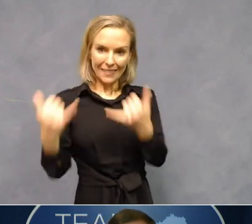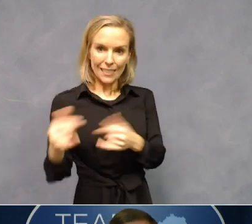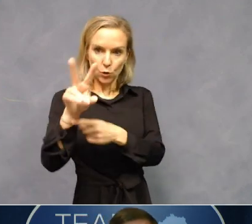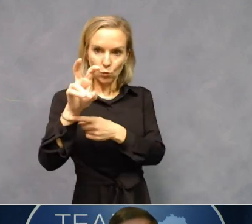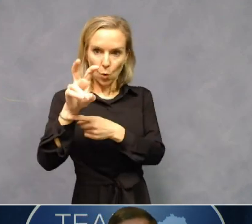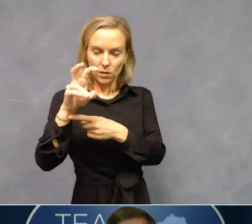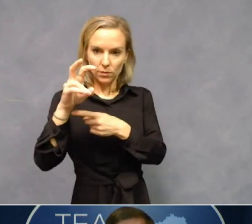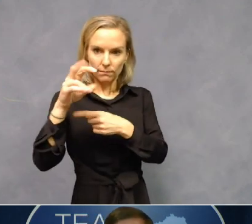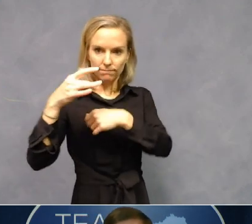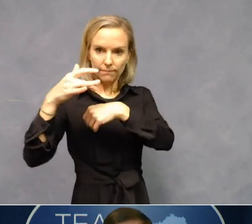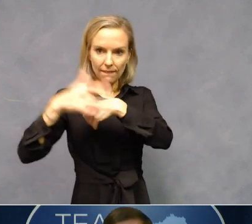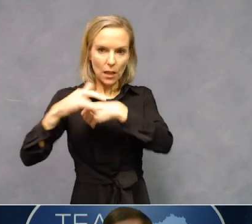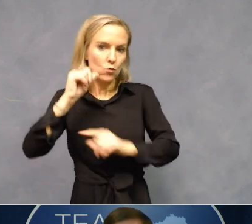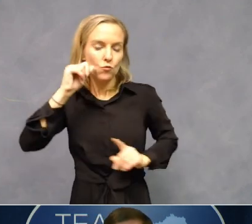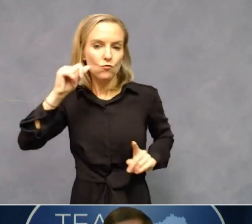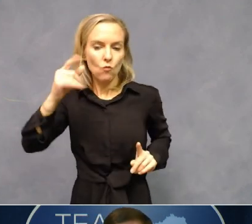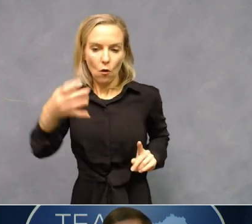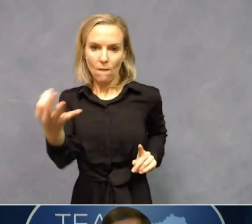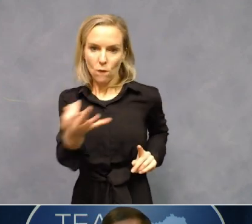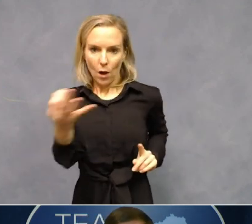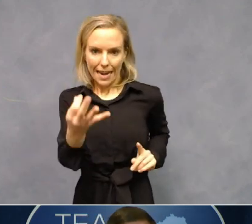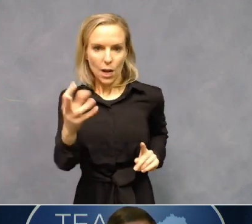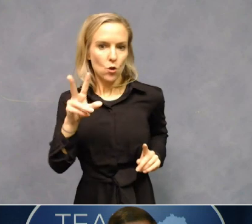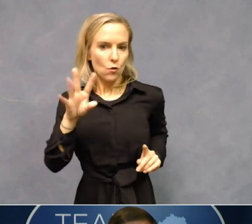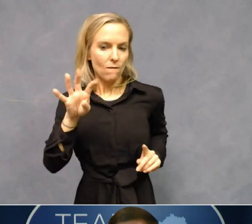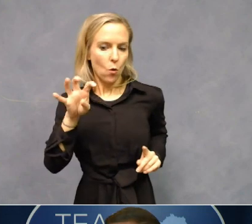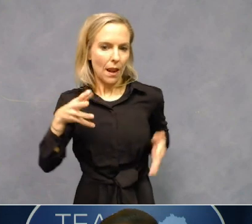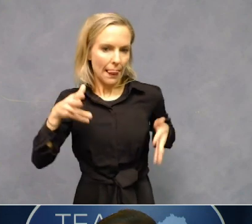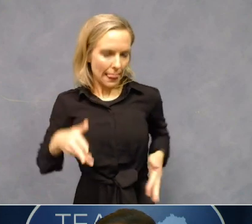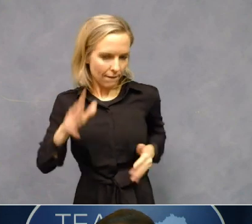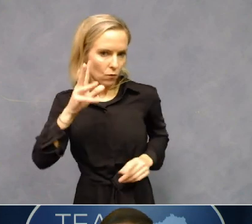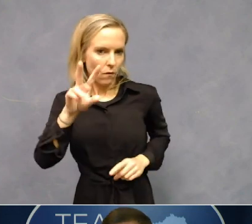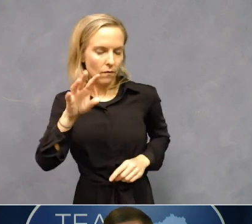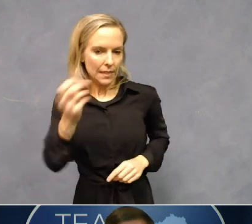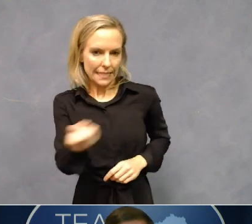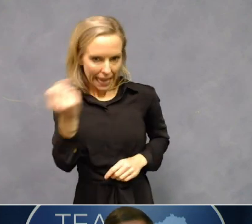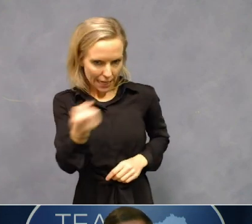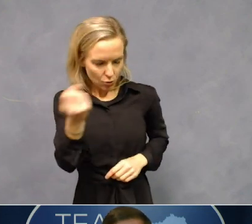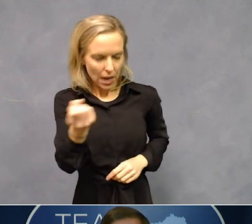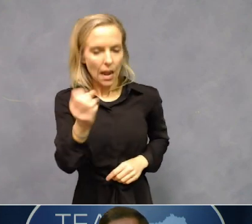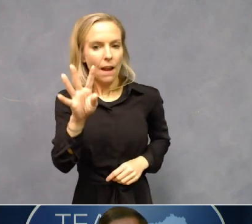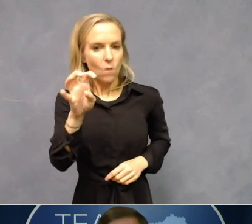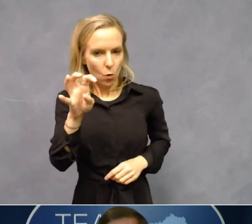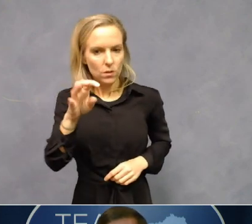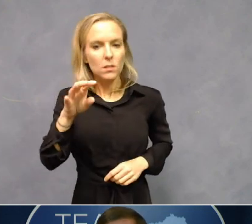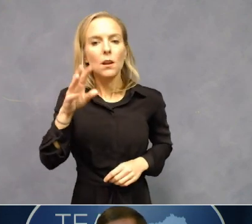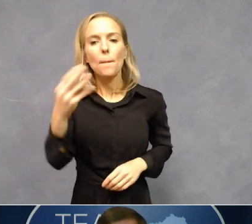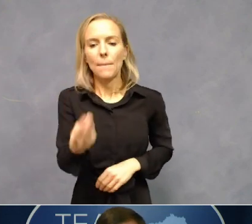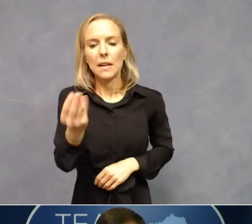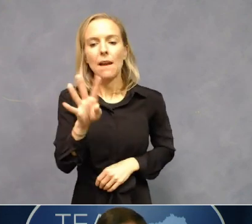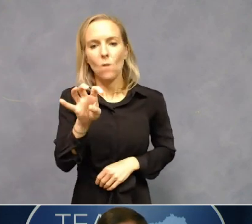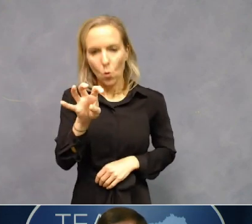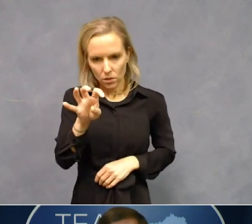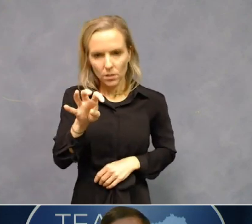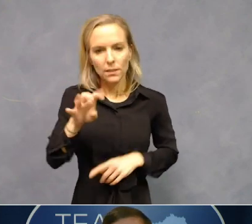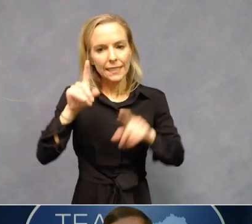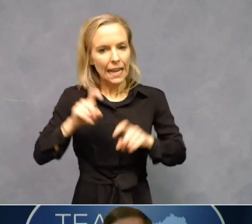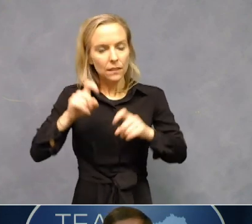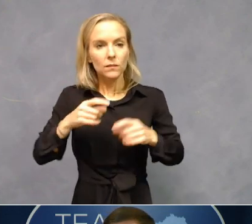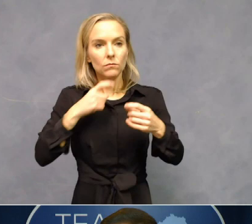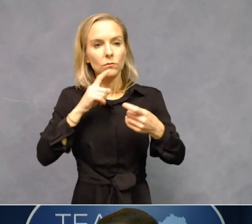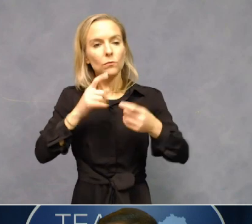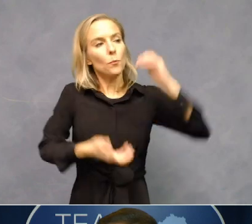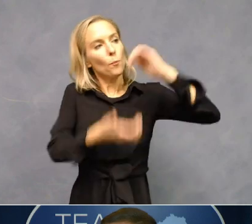got 400 on Friday and on Saturday and on Monday. This is our work with the federal government that is